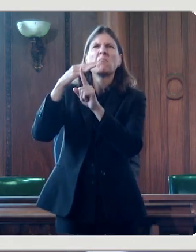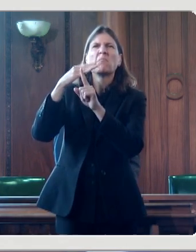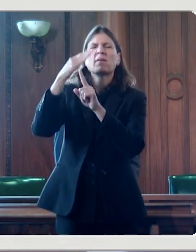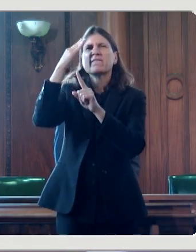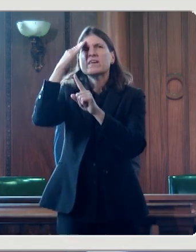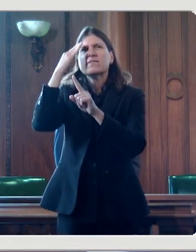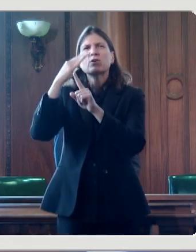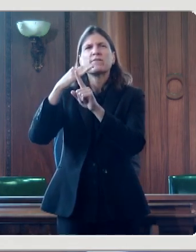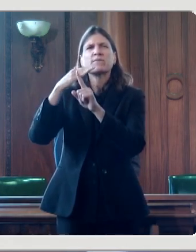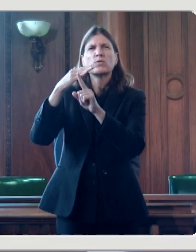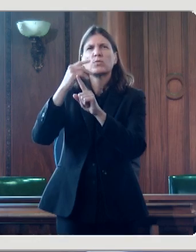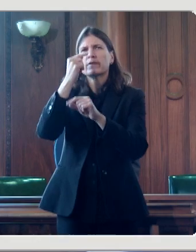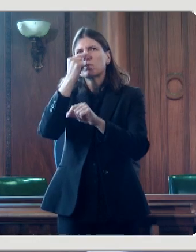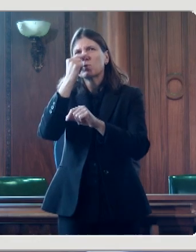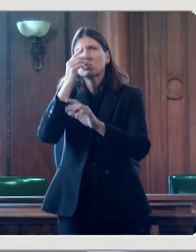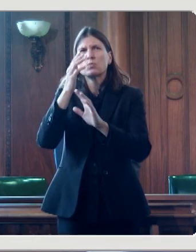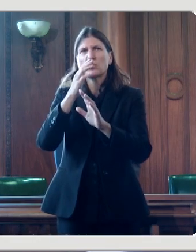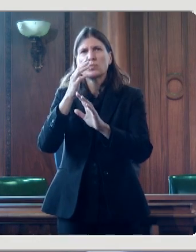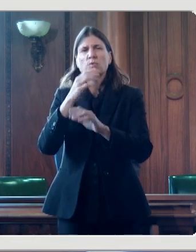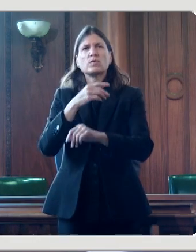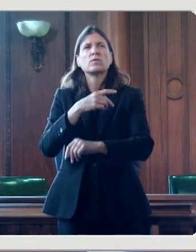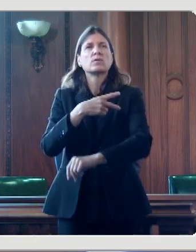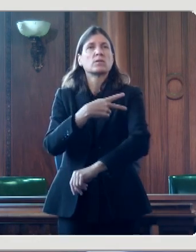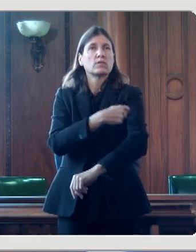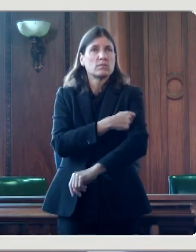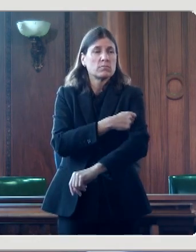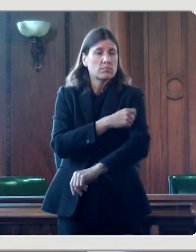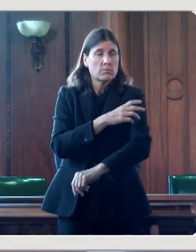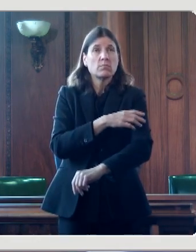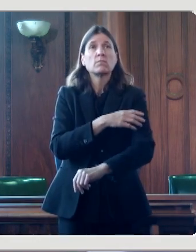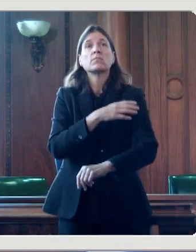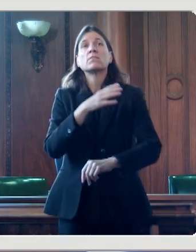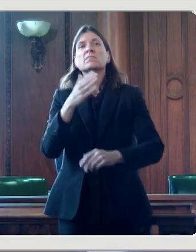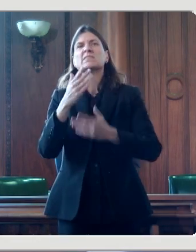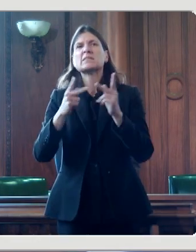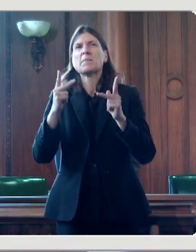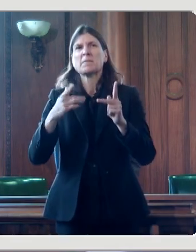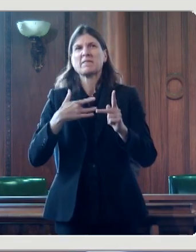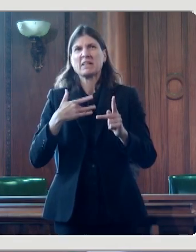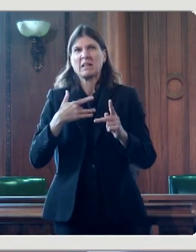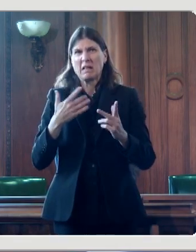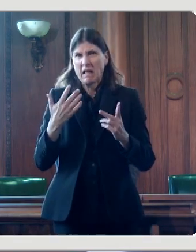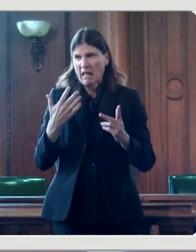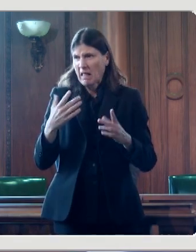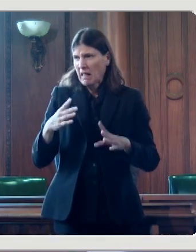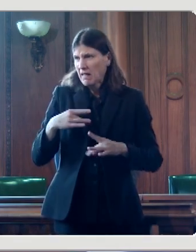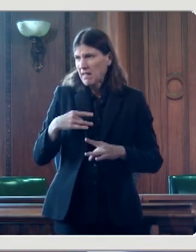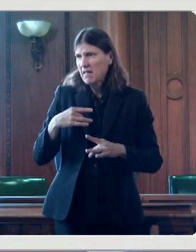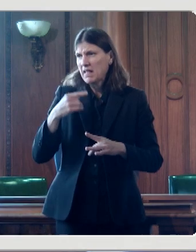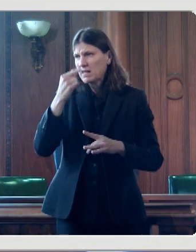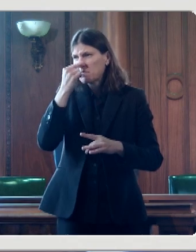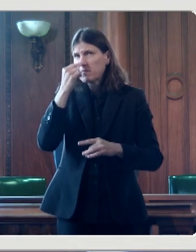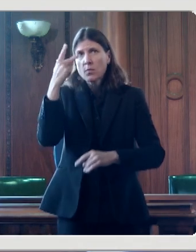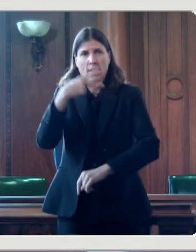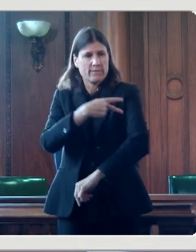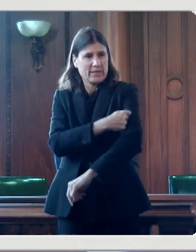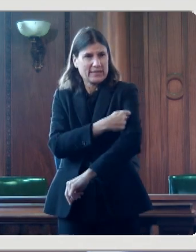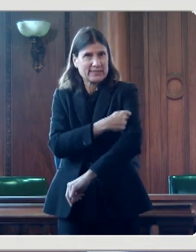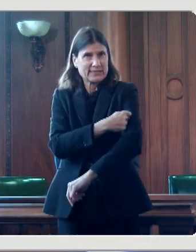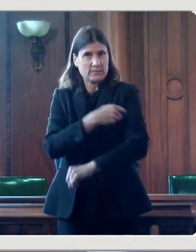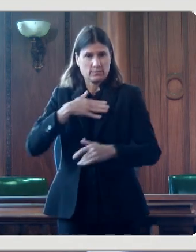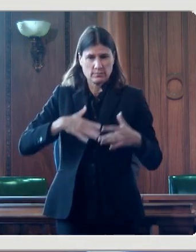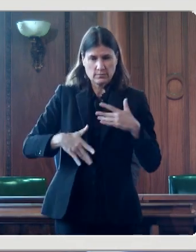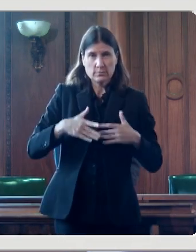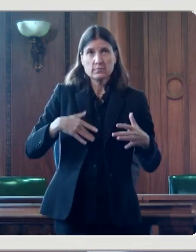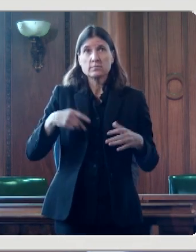5,800 vaccinated to wonder if they had COVID. They got tested. In fact, 10 of them had it and